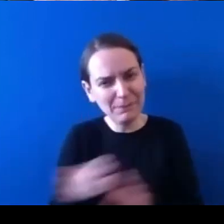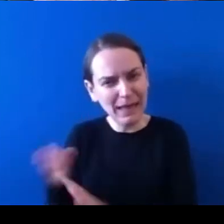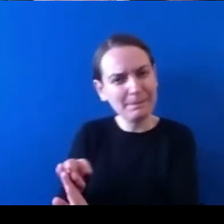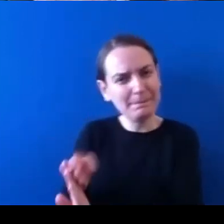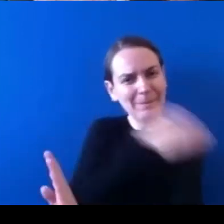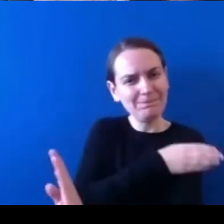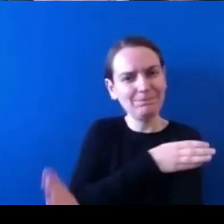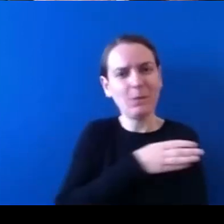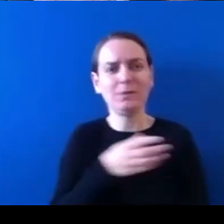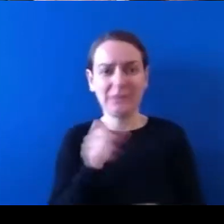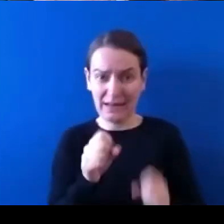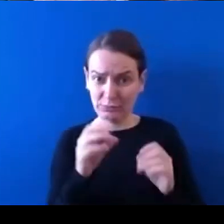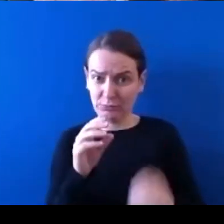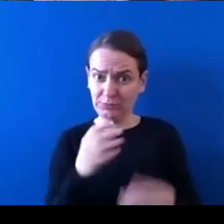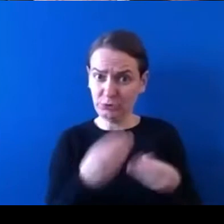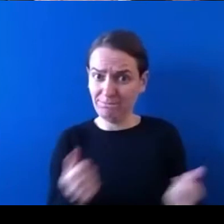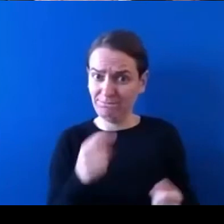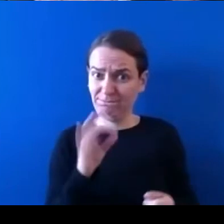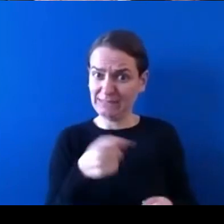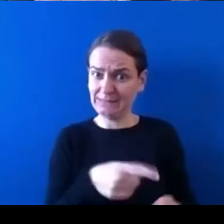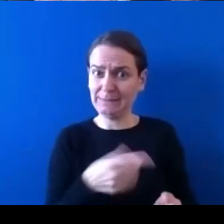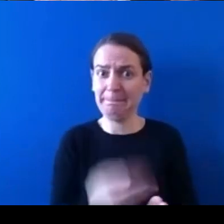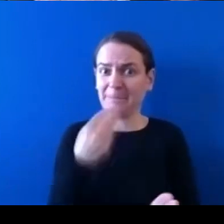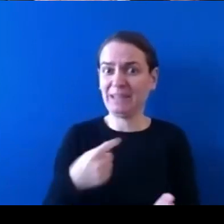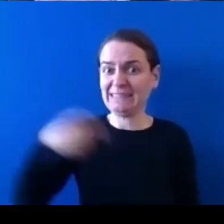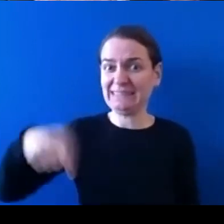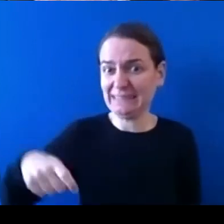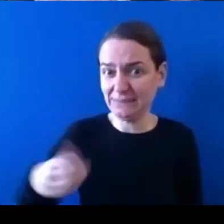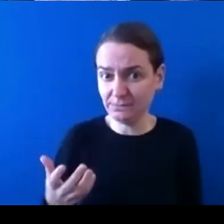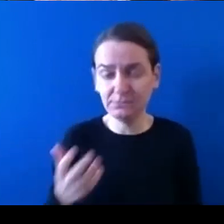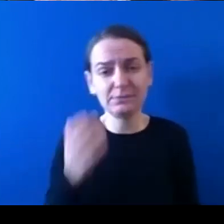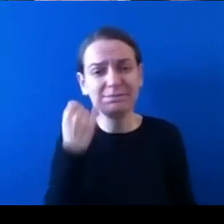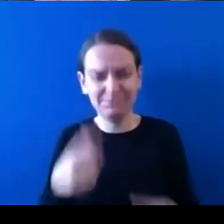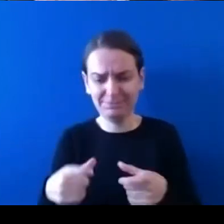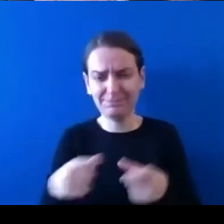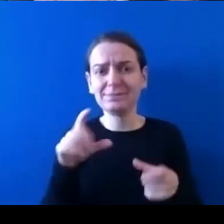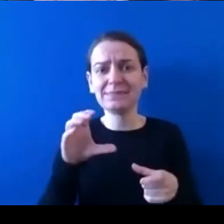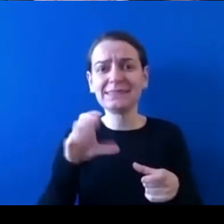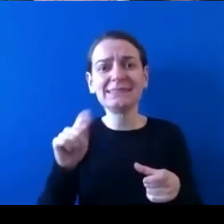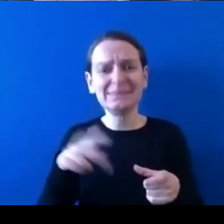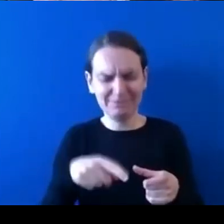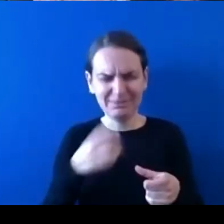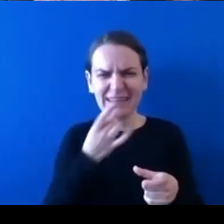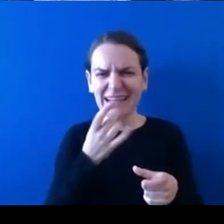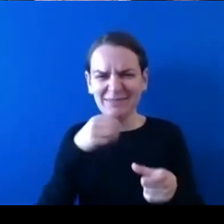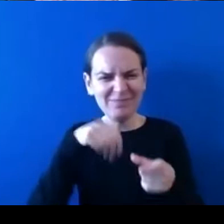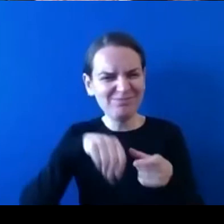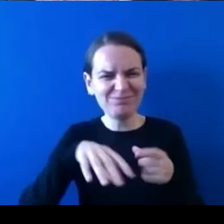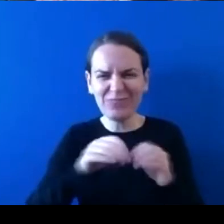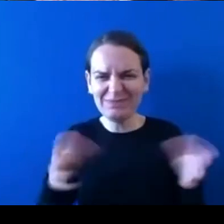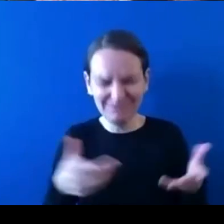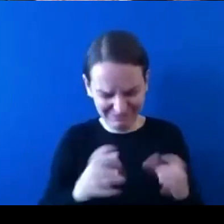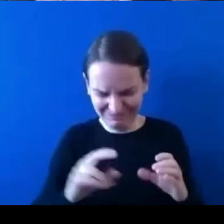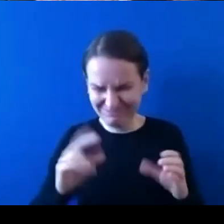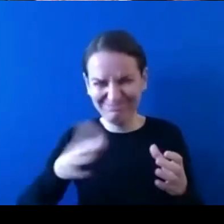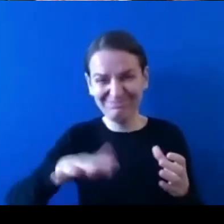be a problem, and you're going to be educating every semester in every class. You want to in-service